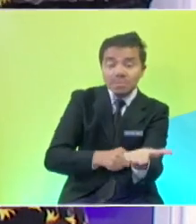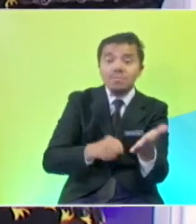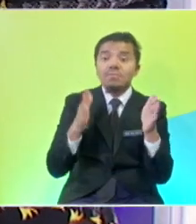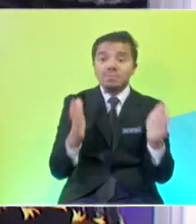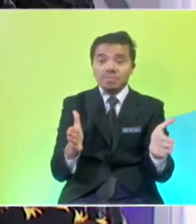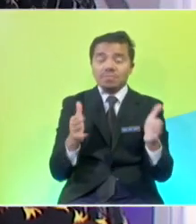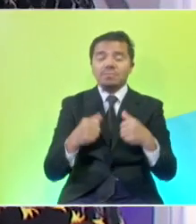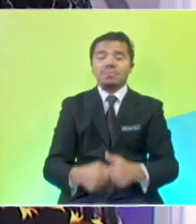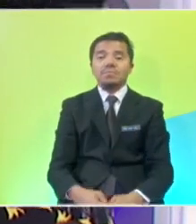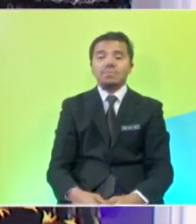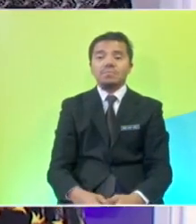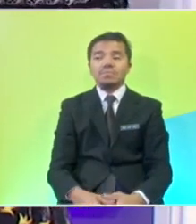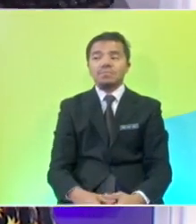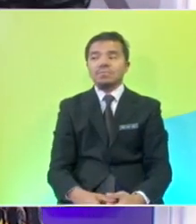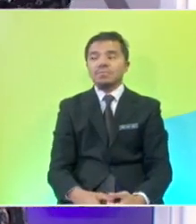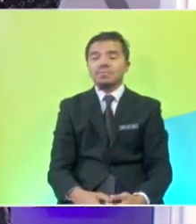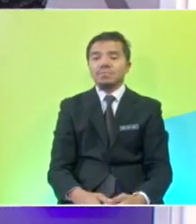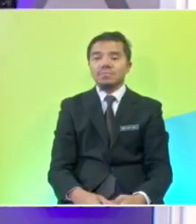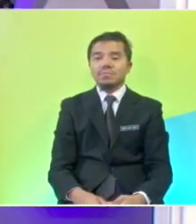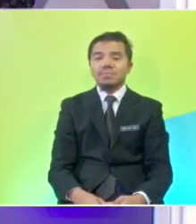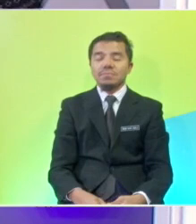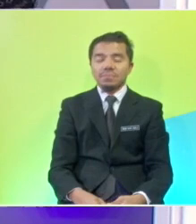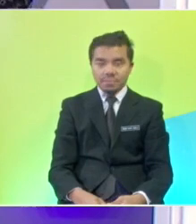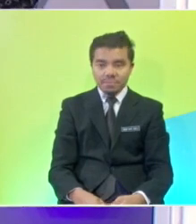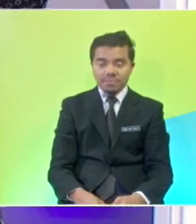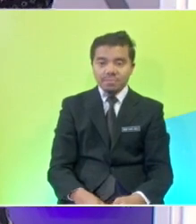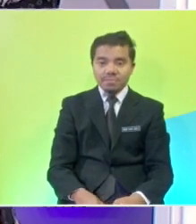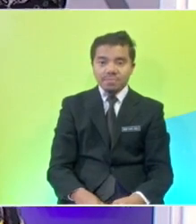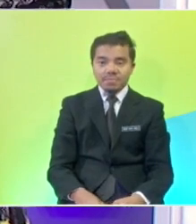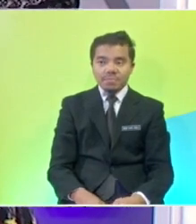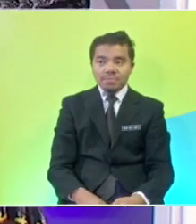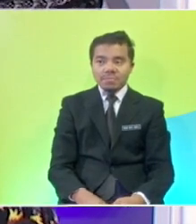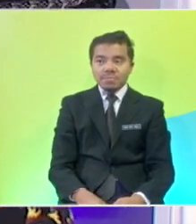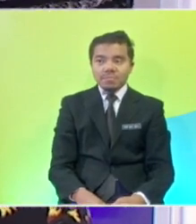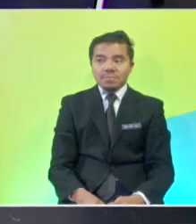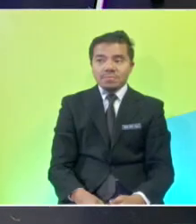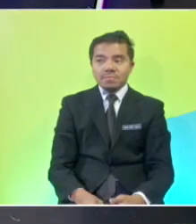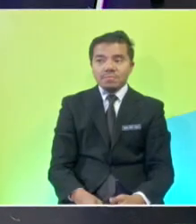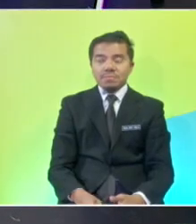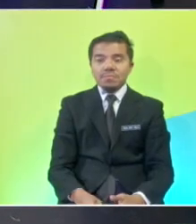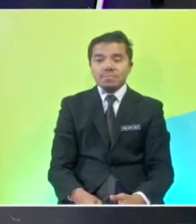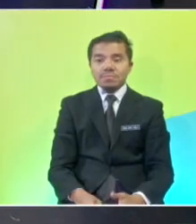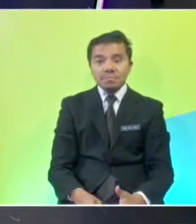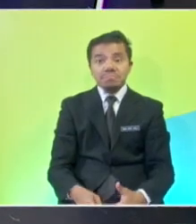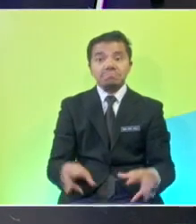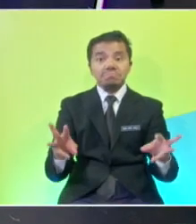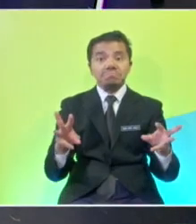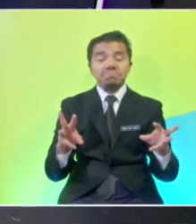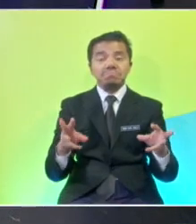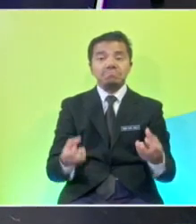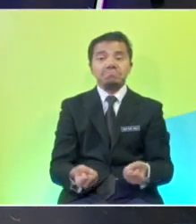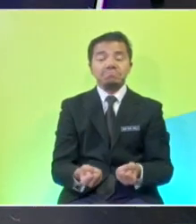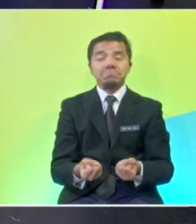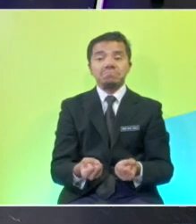of dysfunction of peripheral nervous system. Wow. Now we know how important our nervous system is, right,